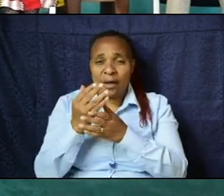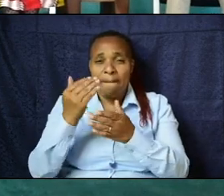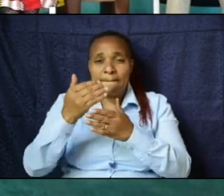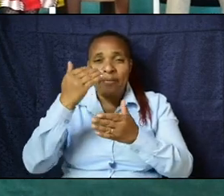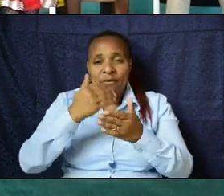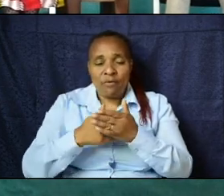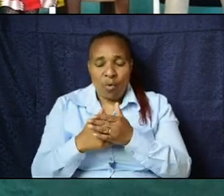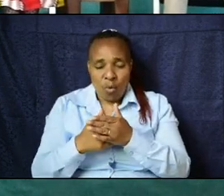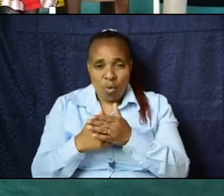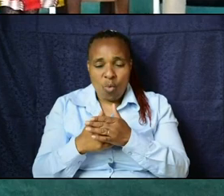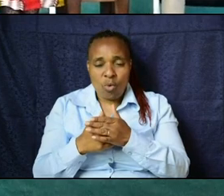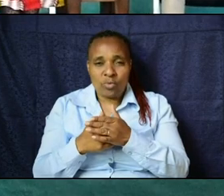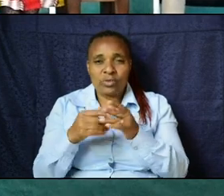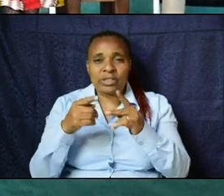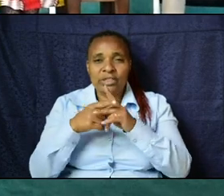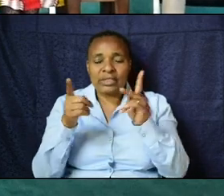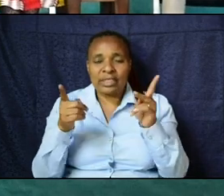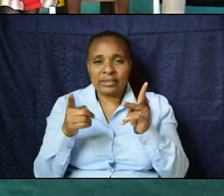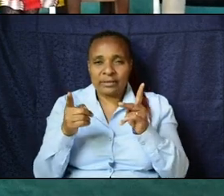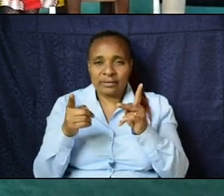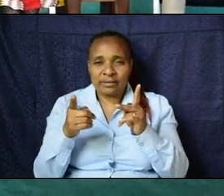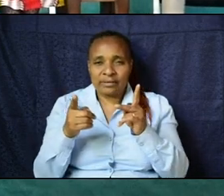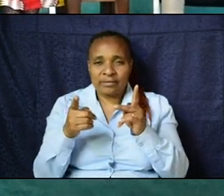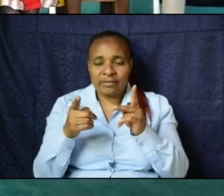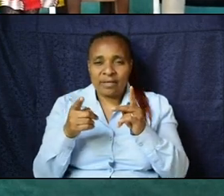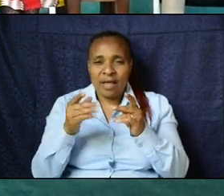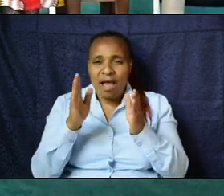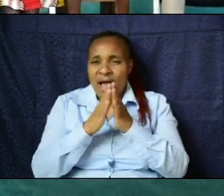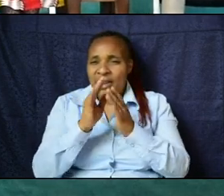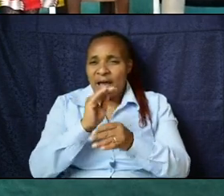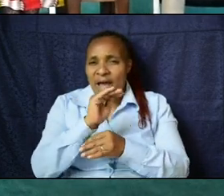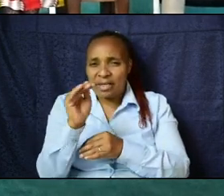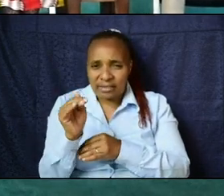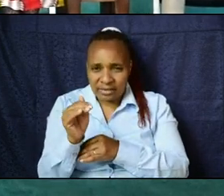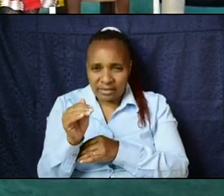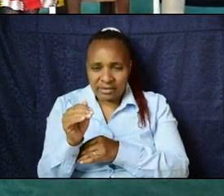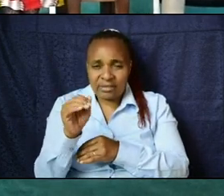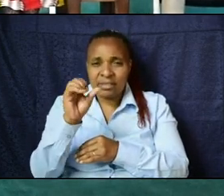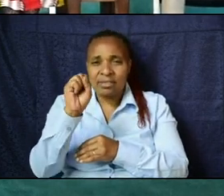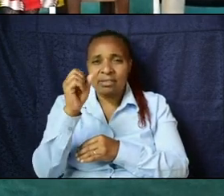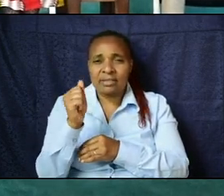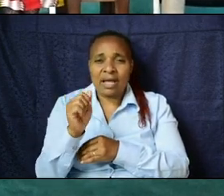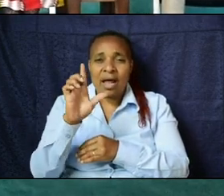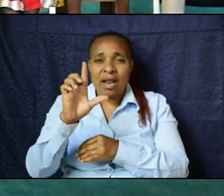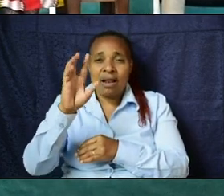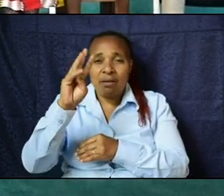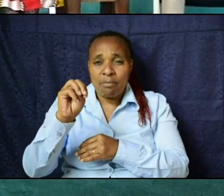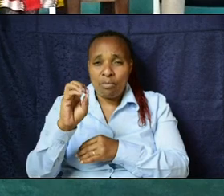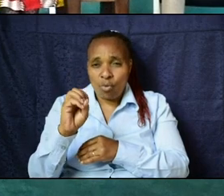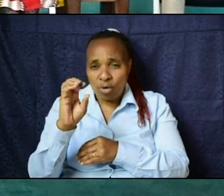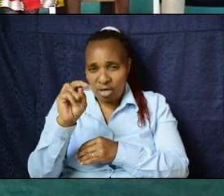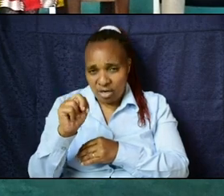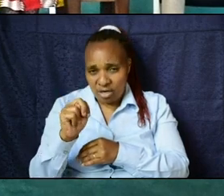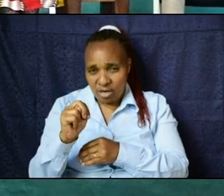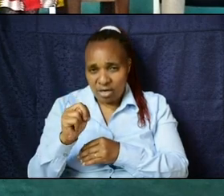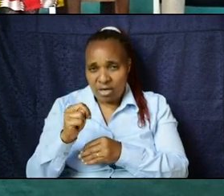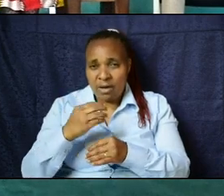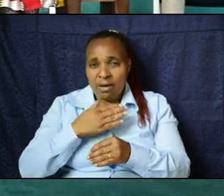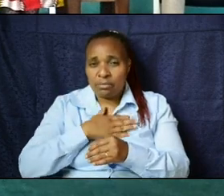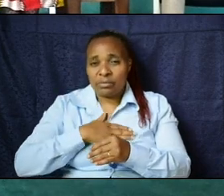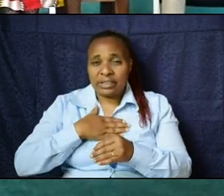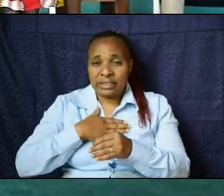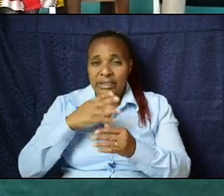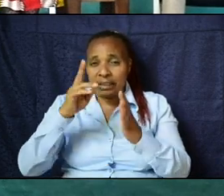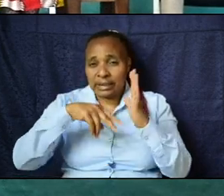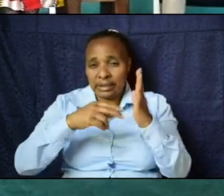we start it, I'd ask Salmon to please read for us the book of